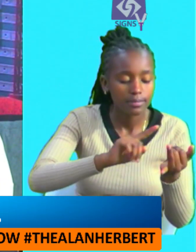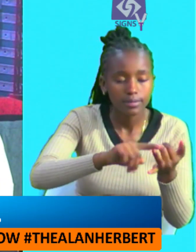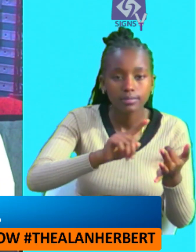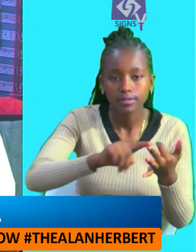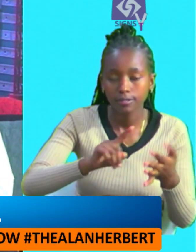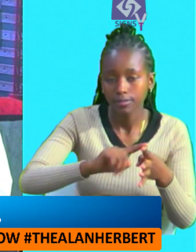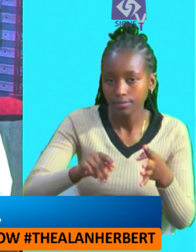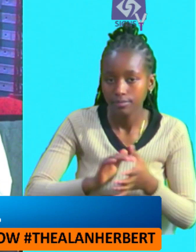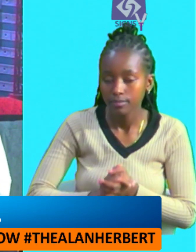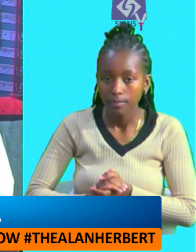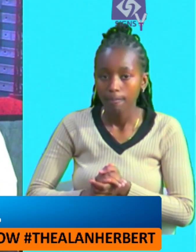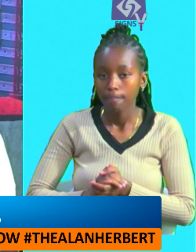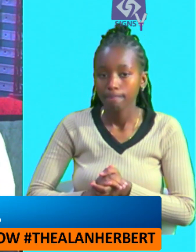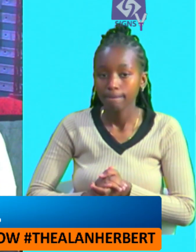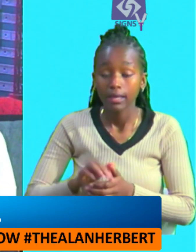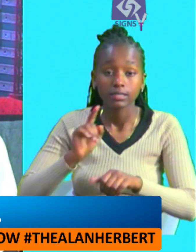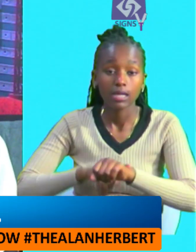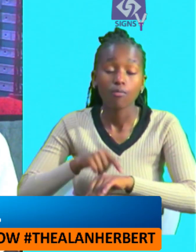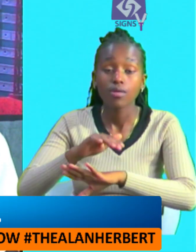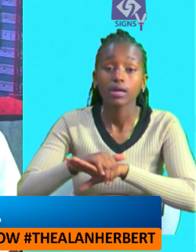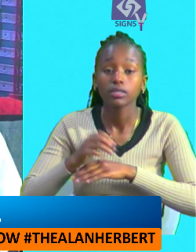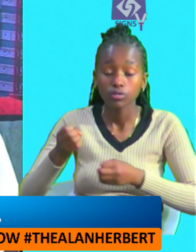And say Jesus wept.